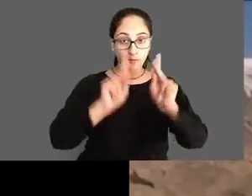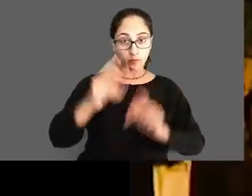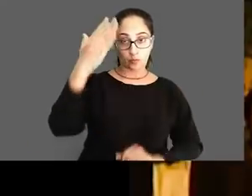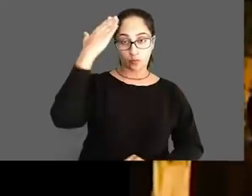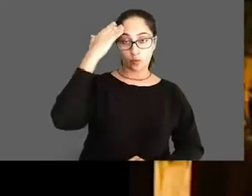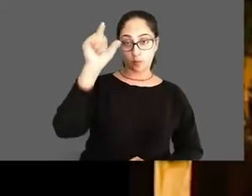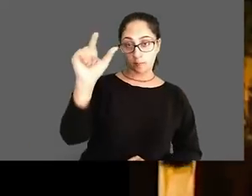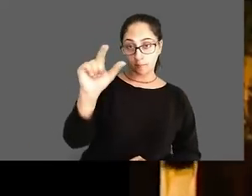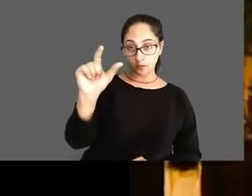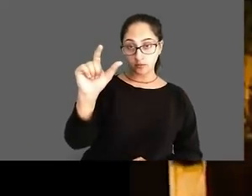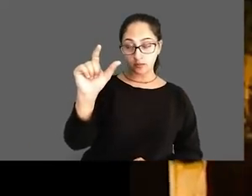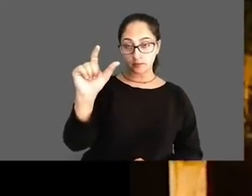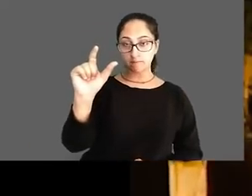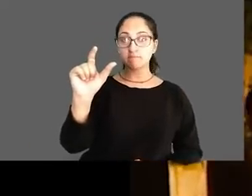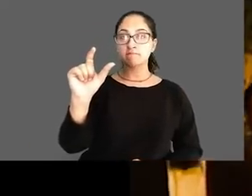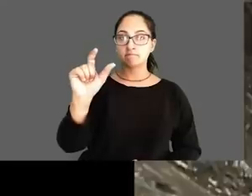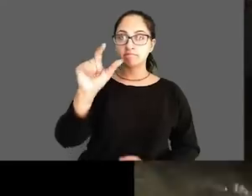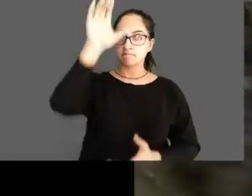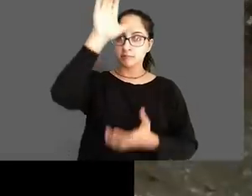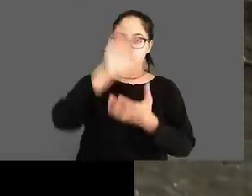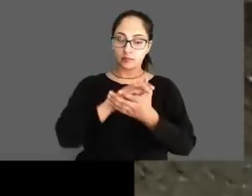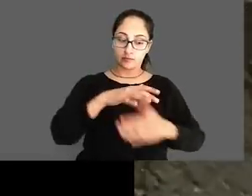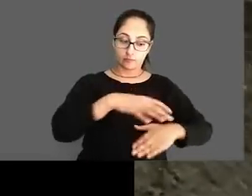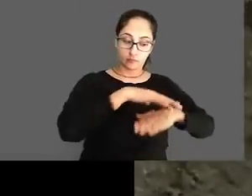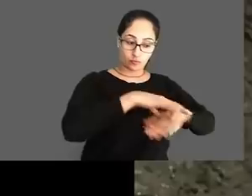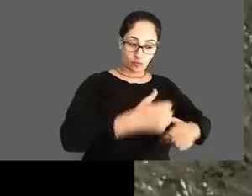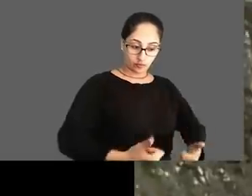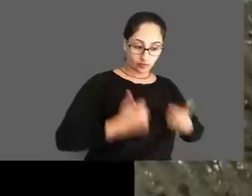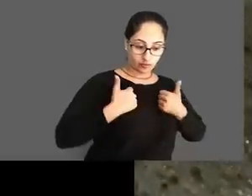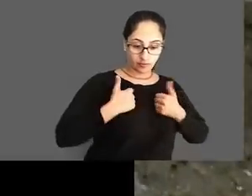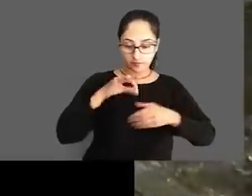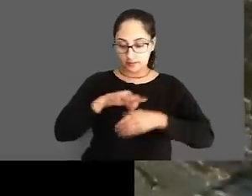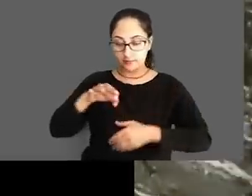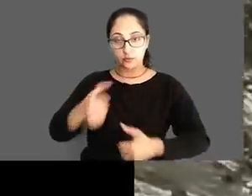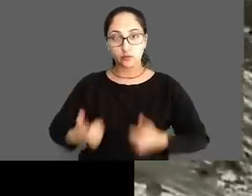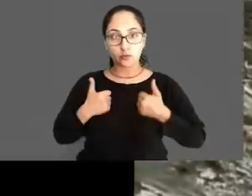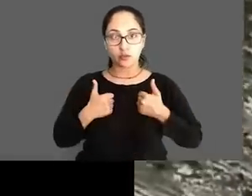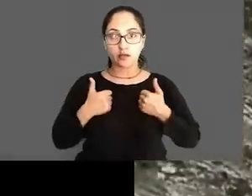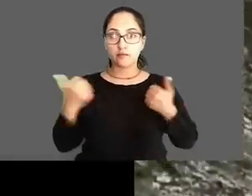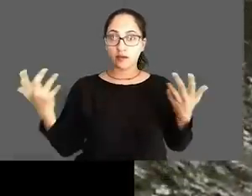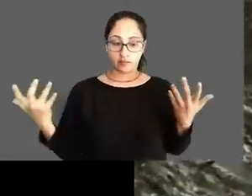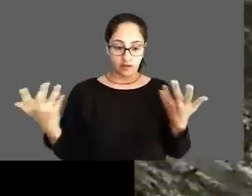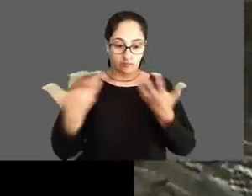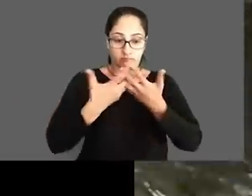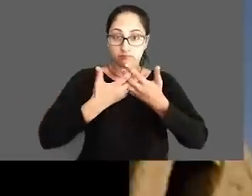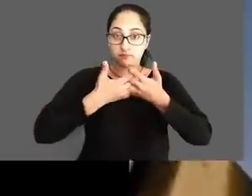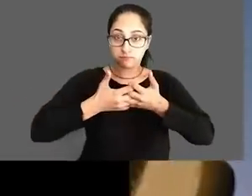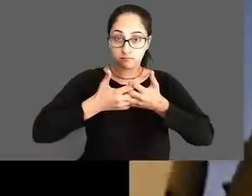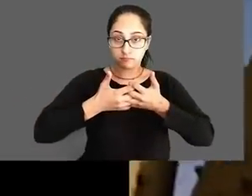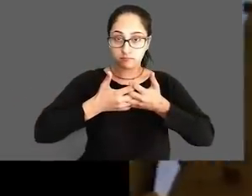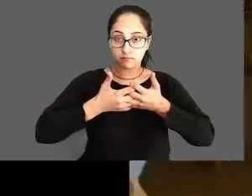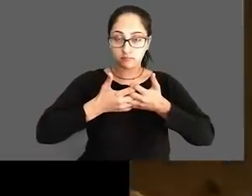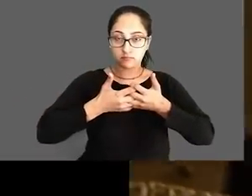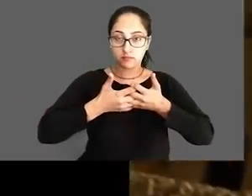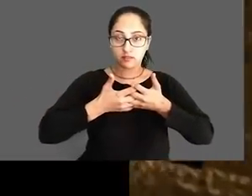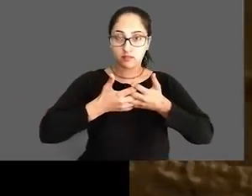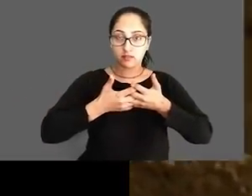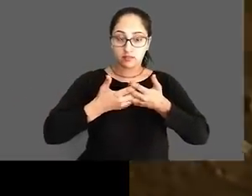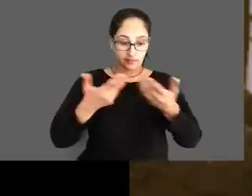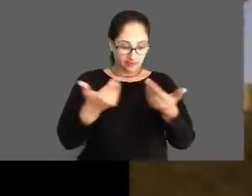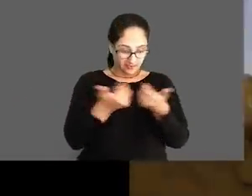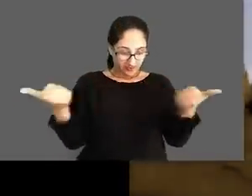the spiritual and the secular. The two are so deeply intertwined that one cannot